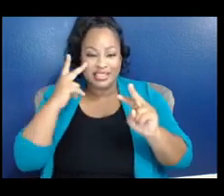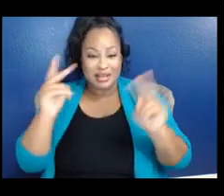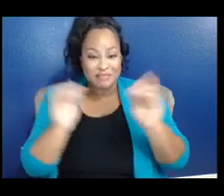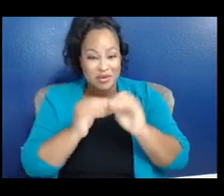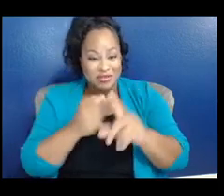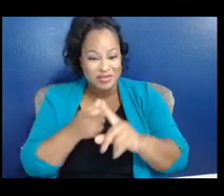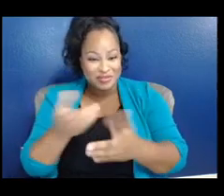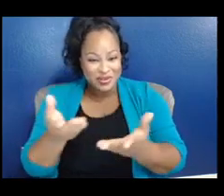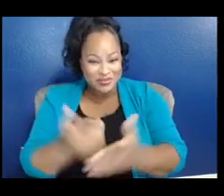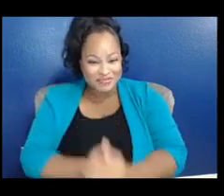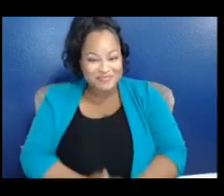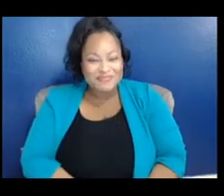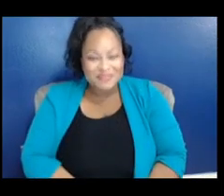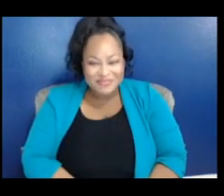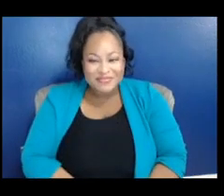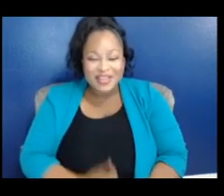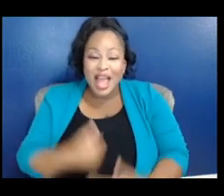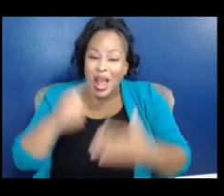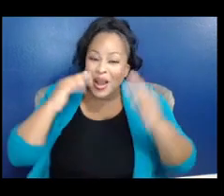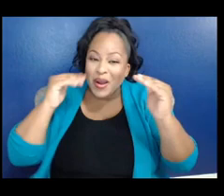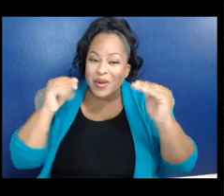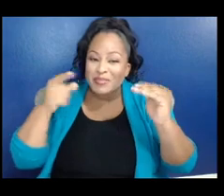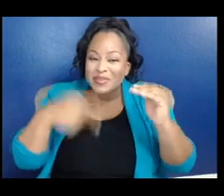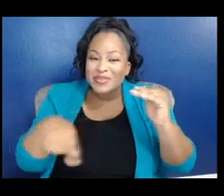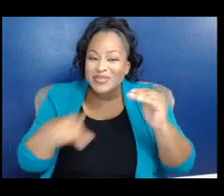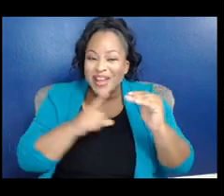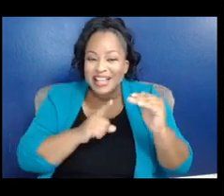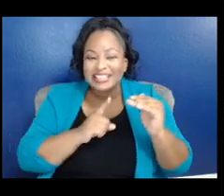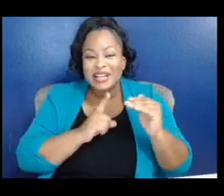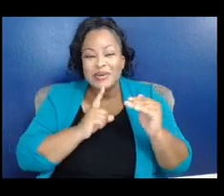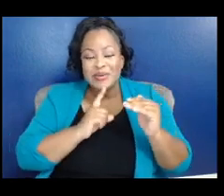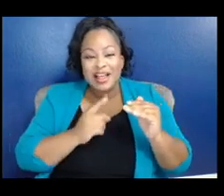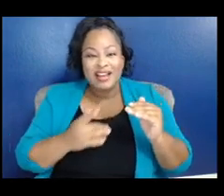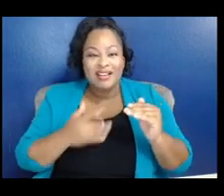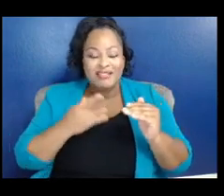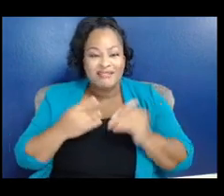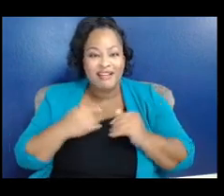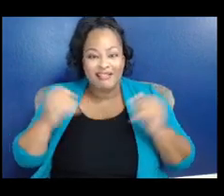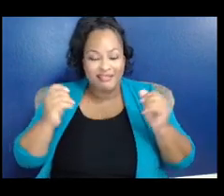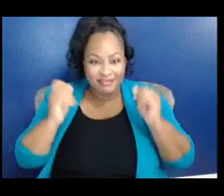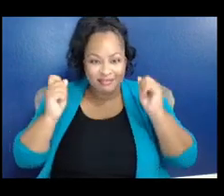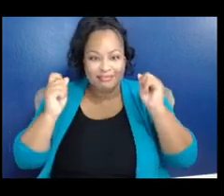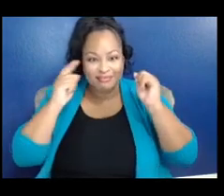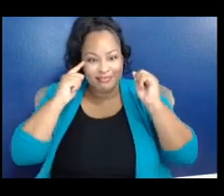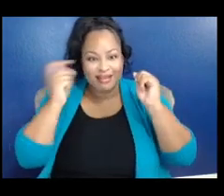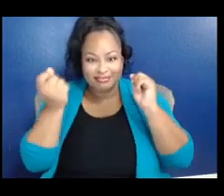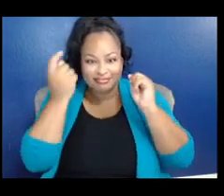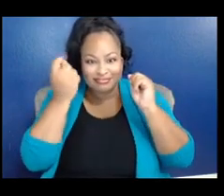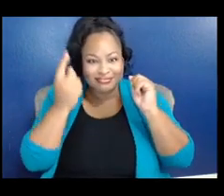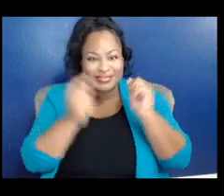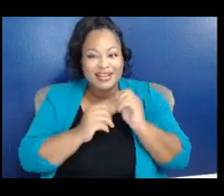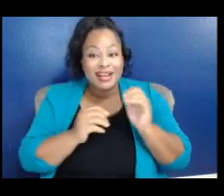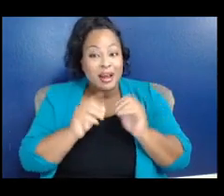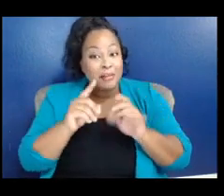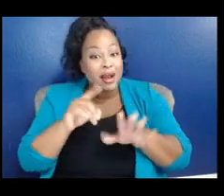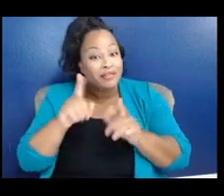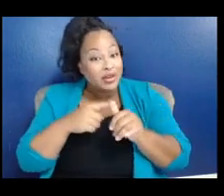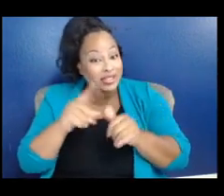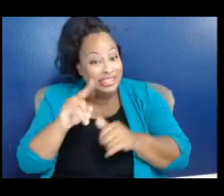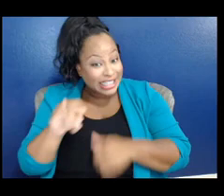you. Well, I hope you guys are as enlightened as I was. But first, did you know?